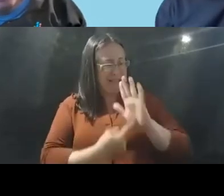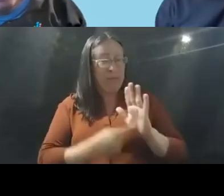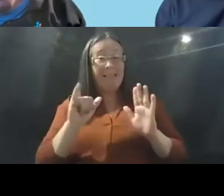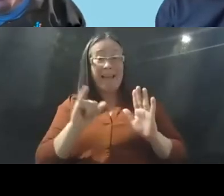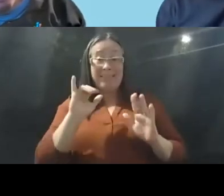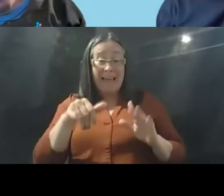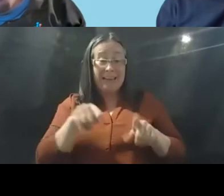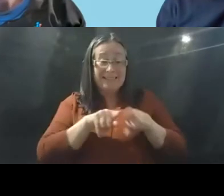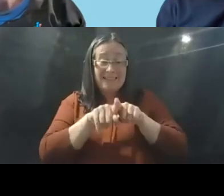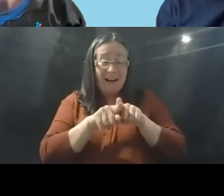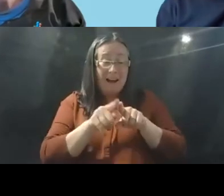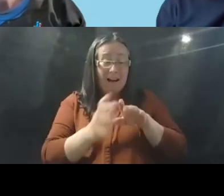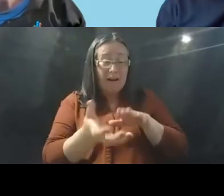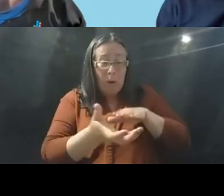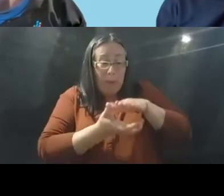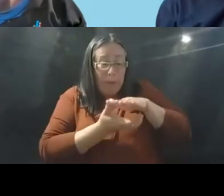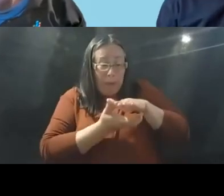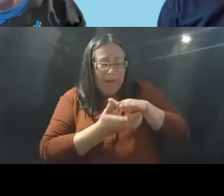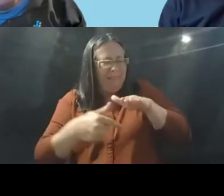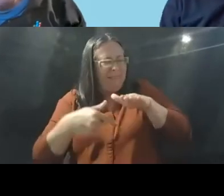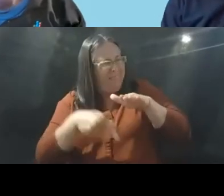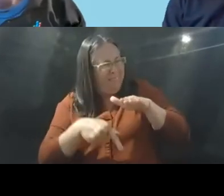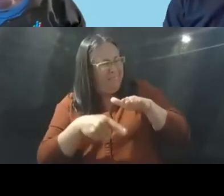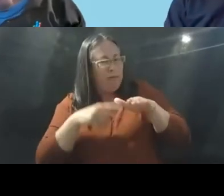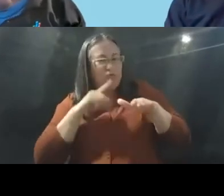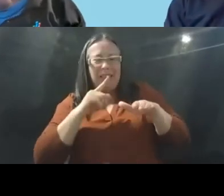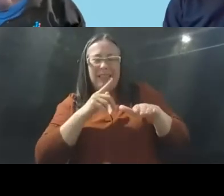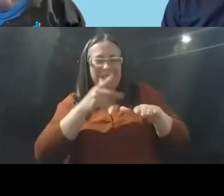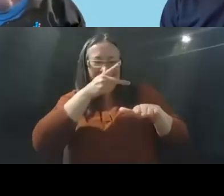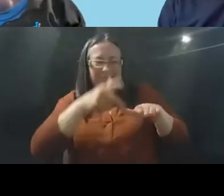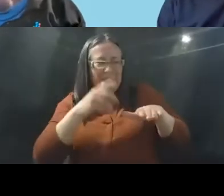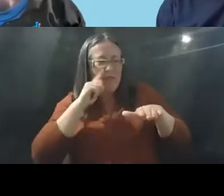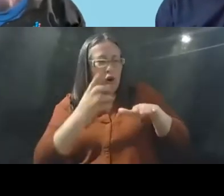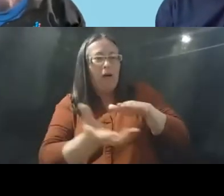Yeah. was a terrible sock puller. Yeah, it was.